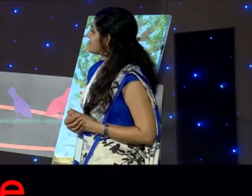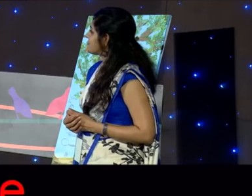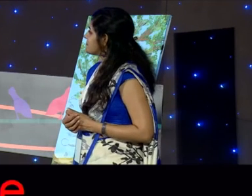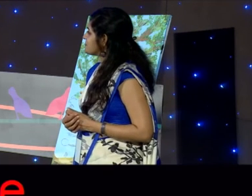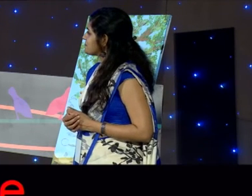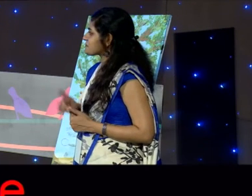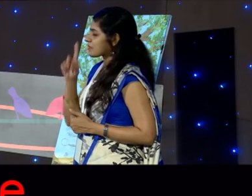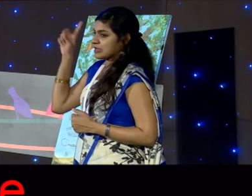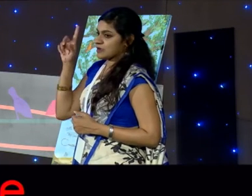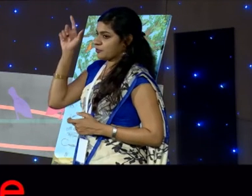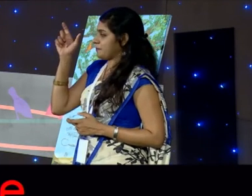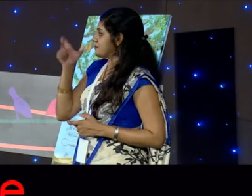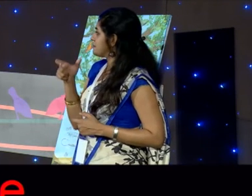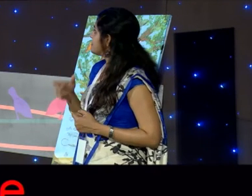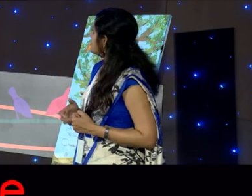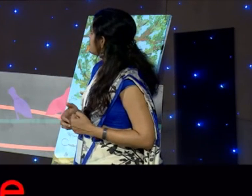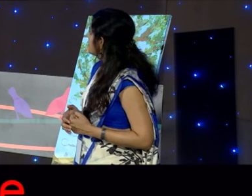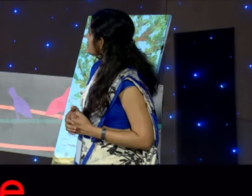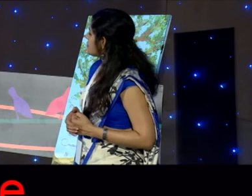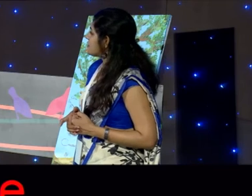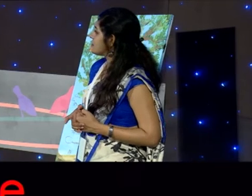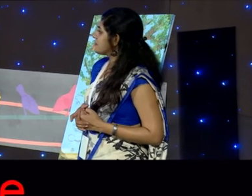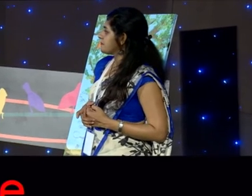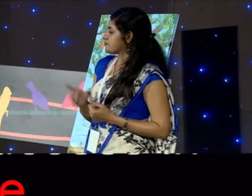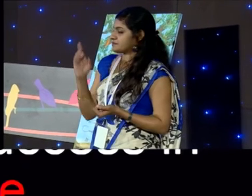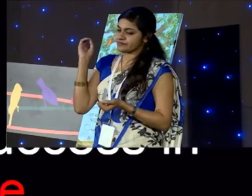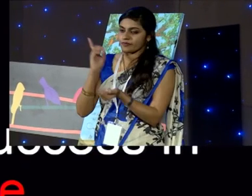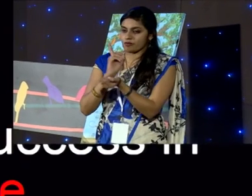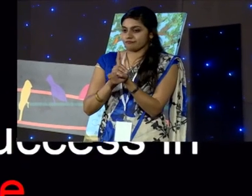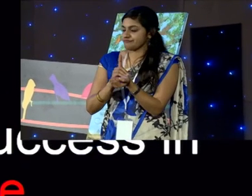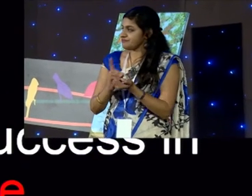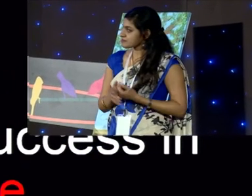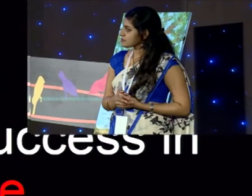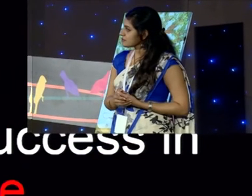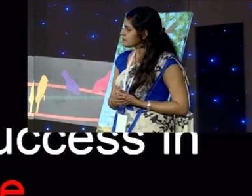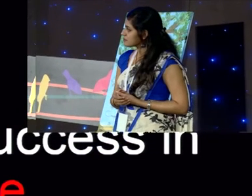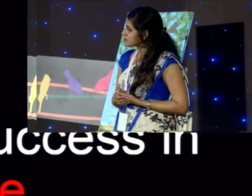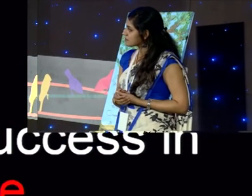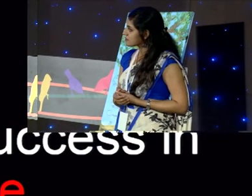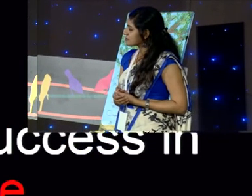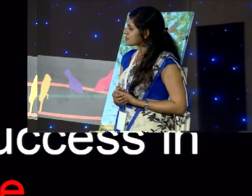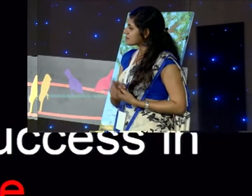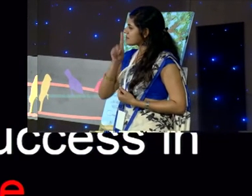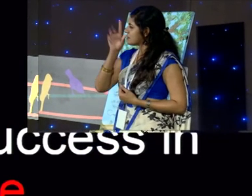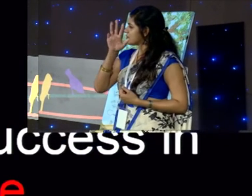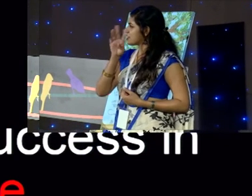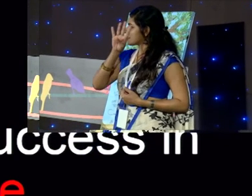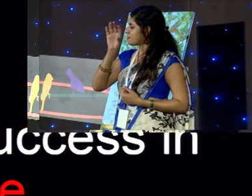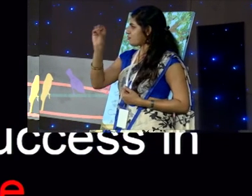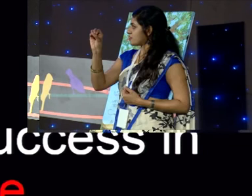subgroups of people on the autism spectrum. He was writing in the 1940s in